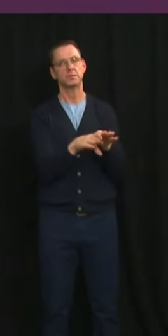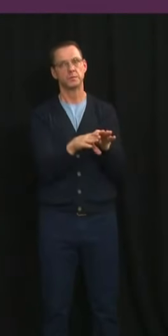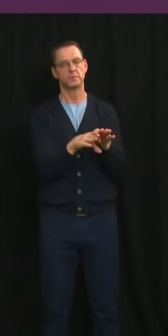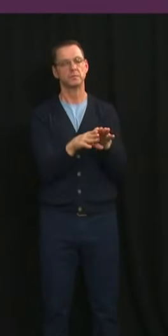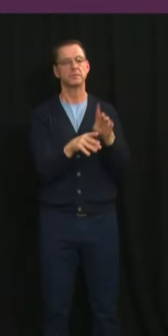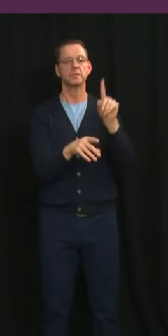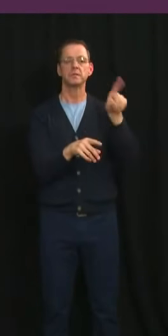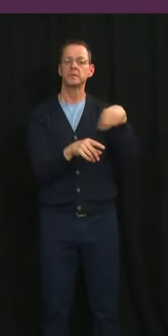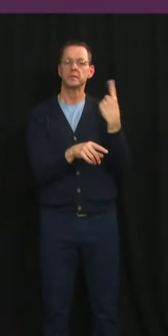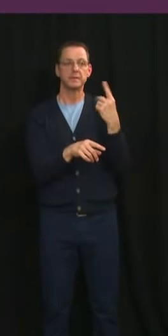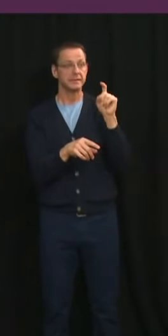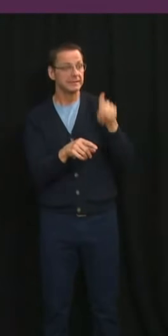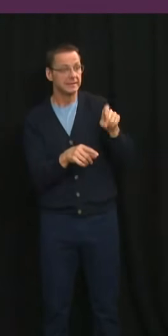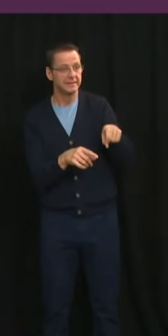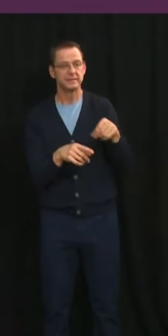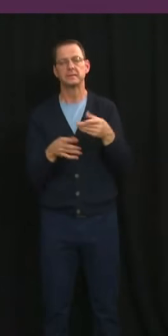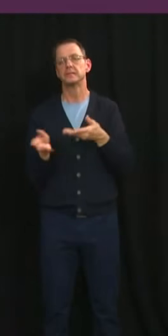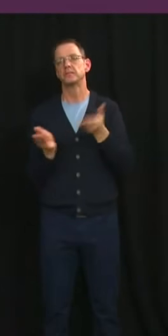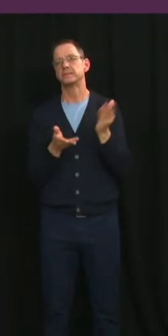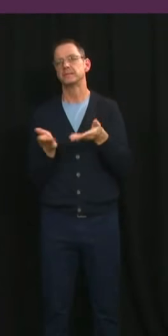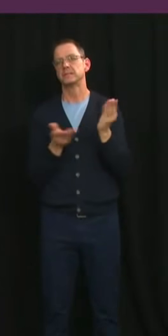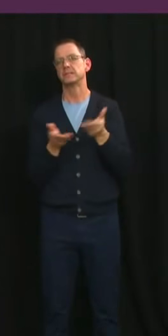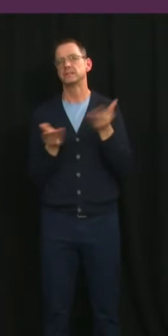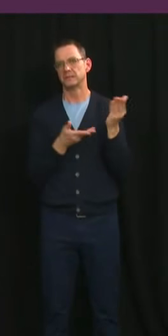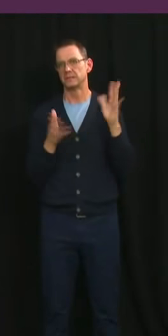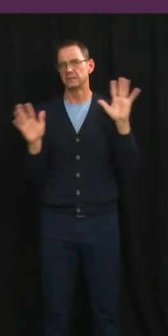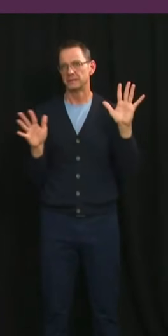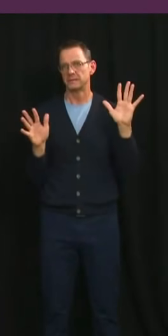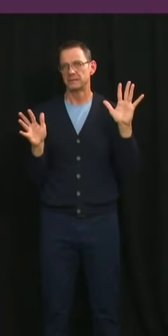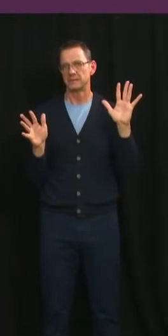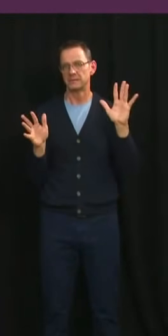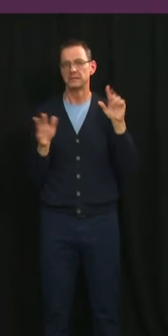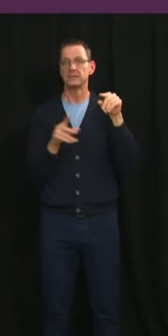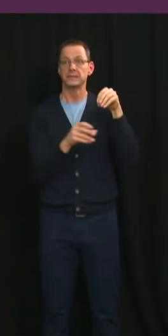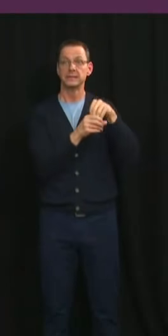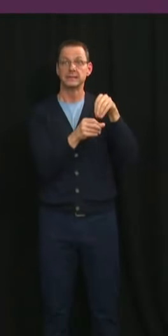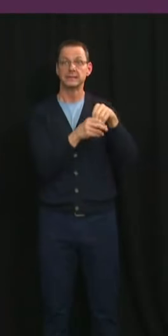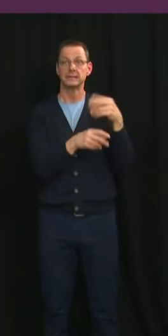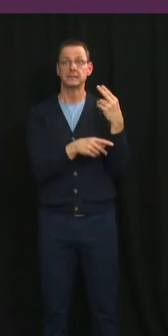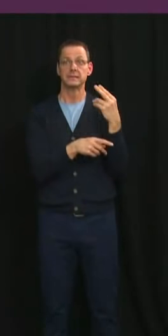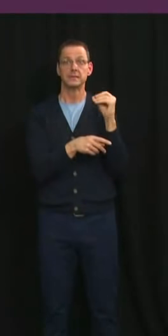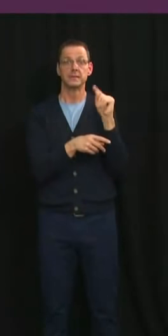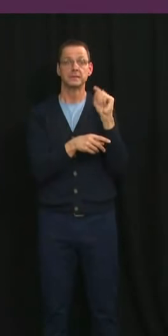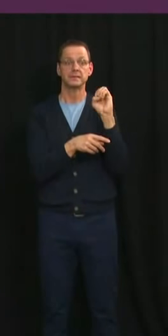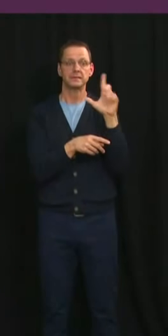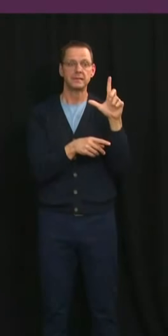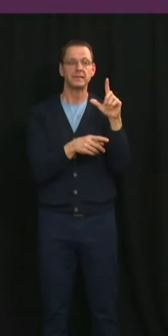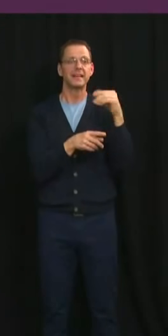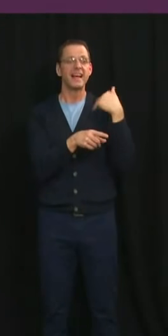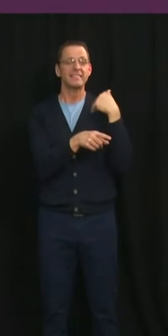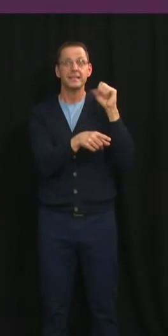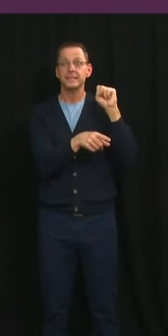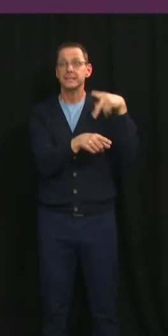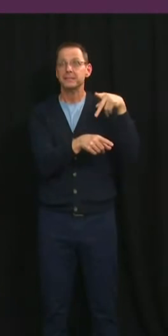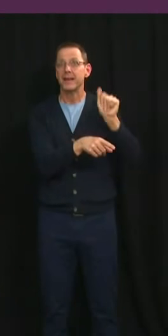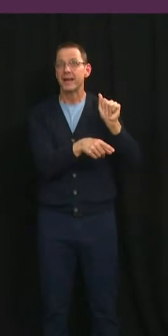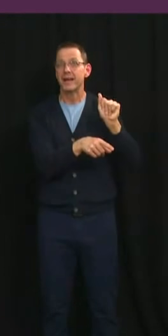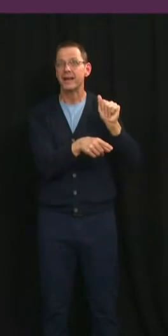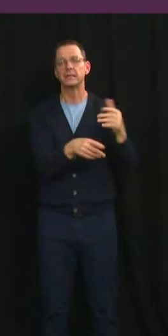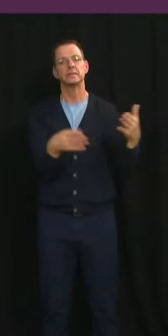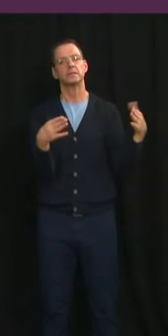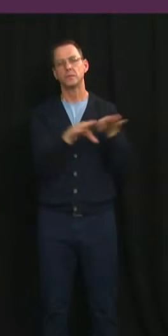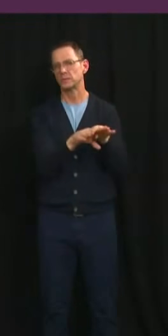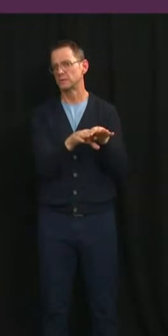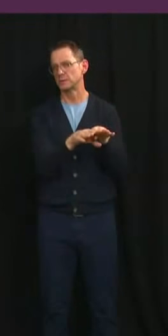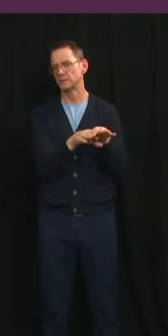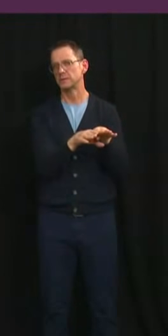online services. There are several types of activities and venues that will see no changes in their restrictions.